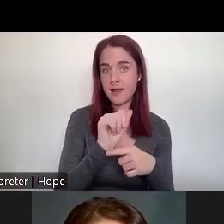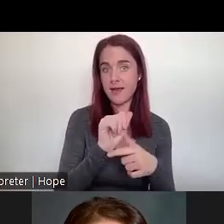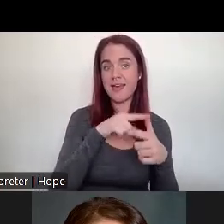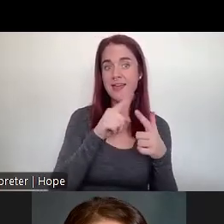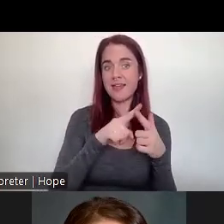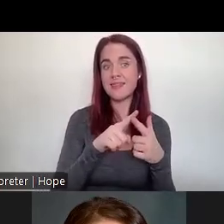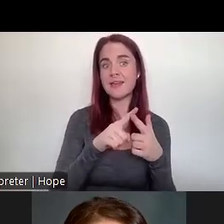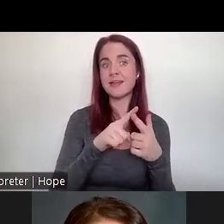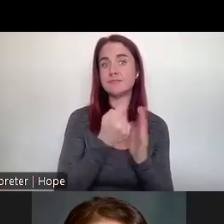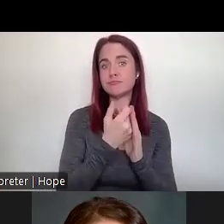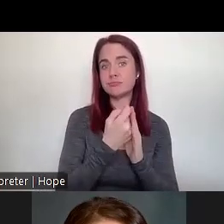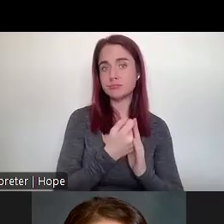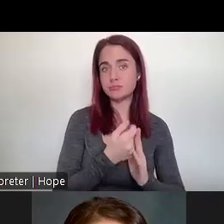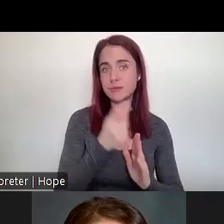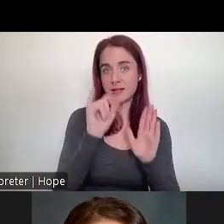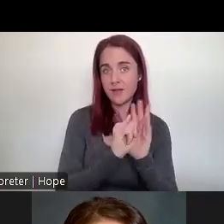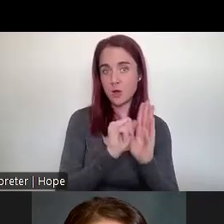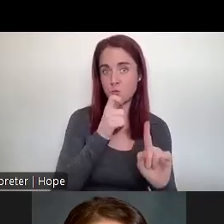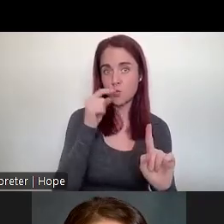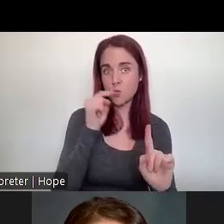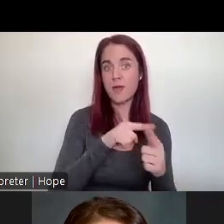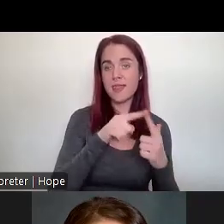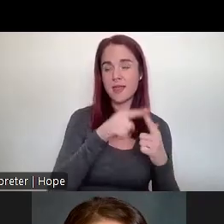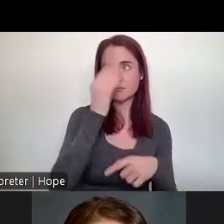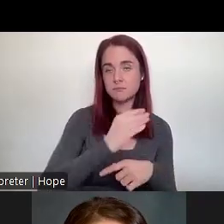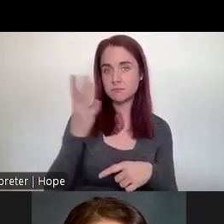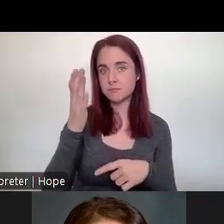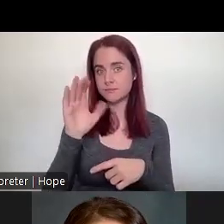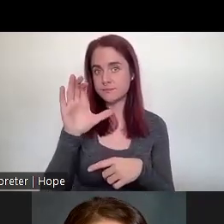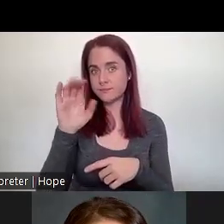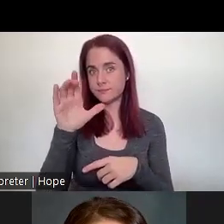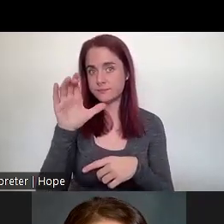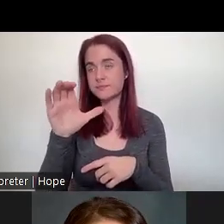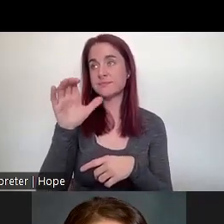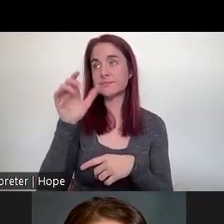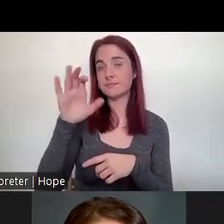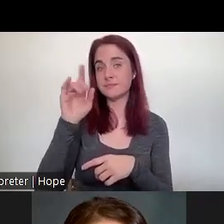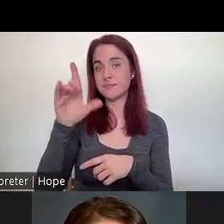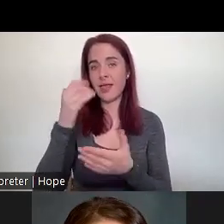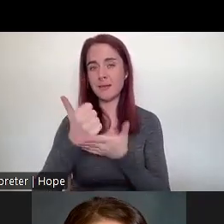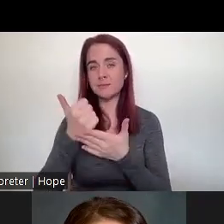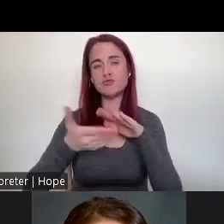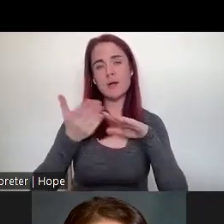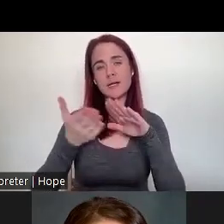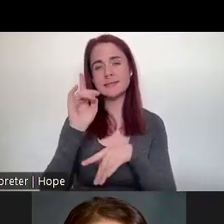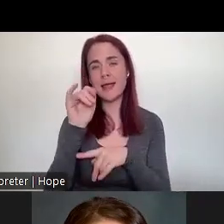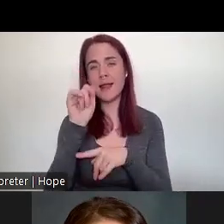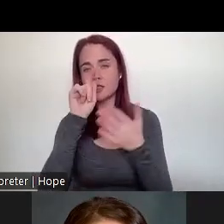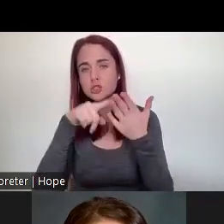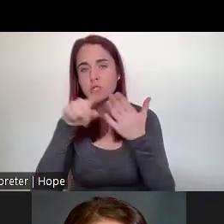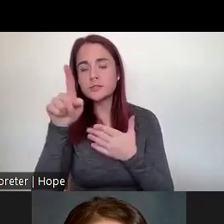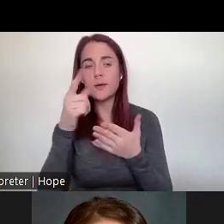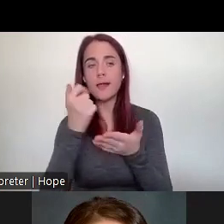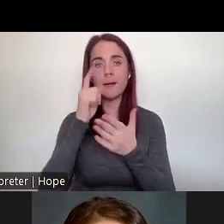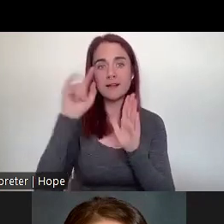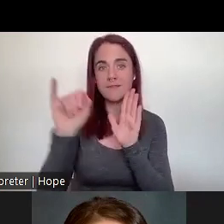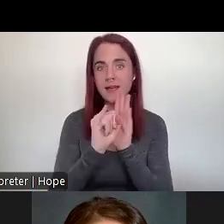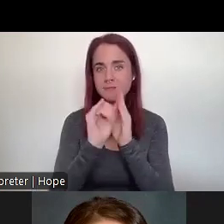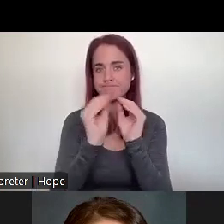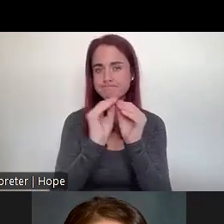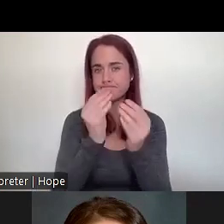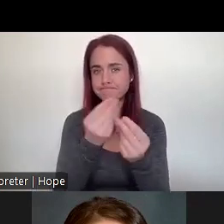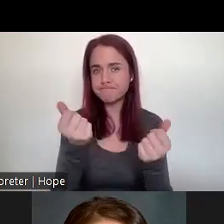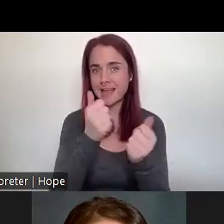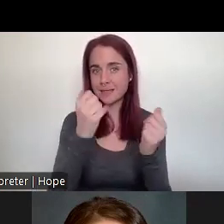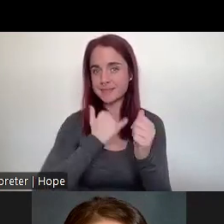and then reported to CDC. And CDC helps us run data checks to identify and fix any mistakes